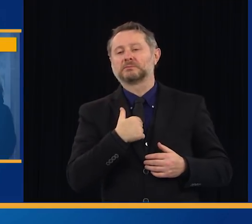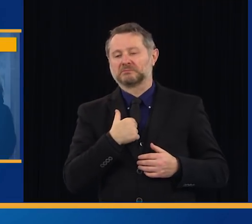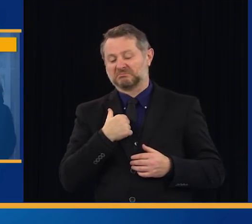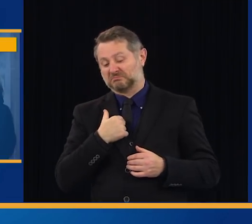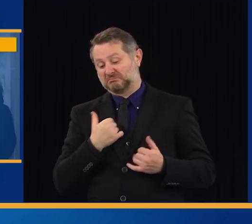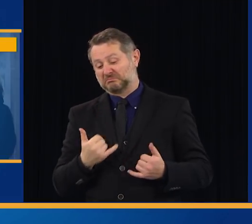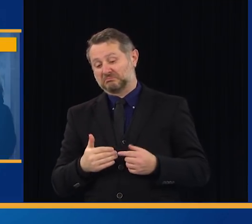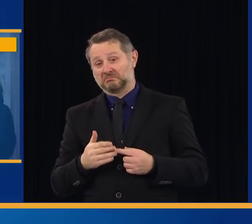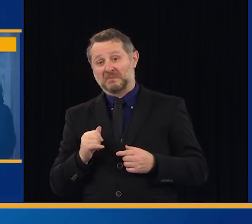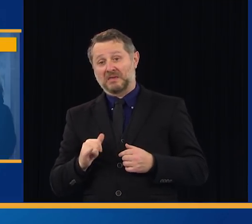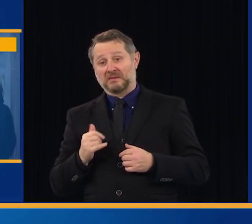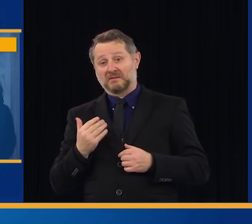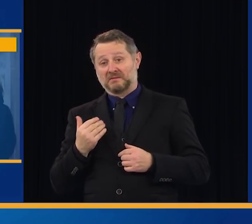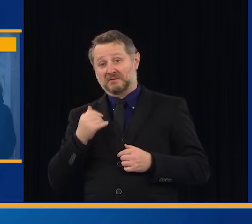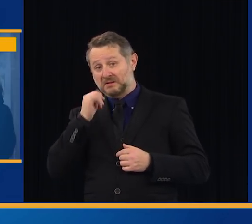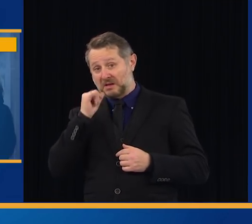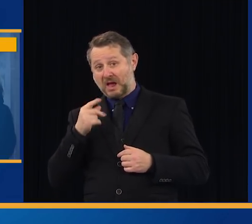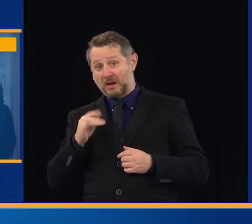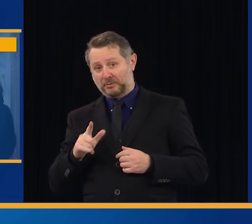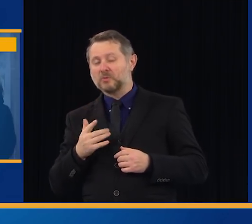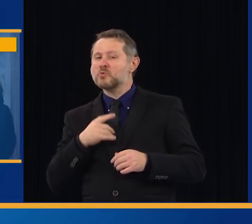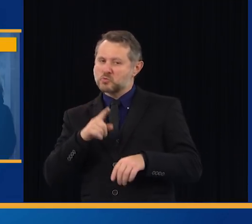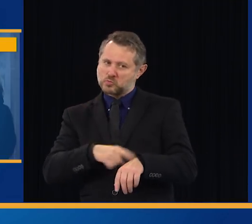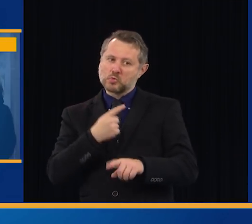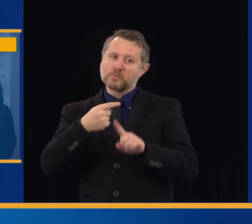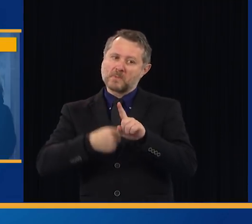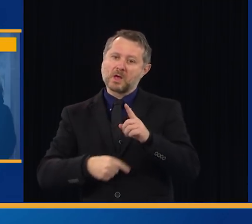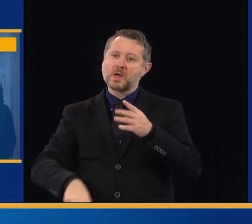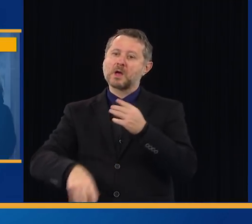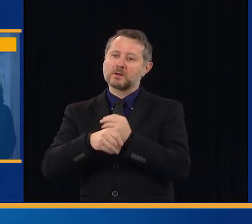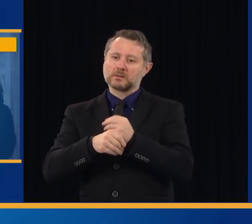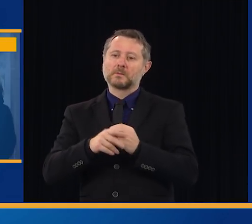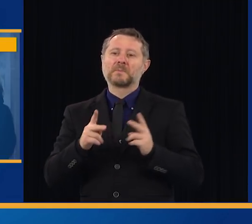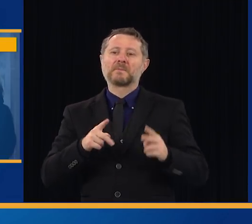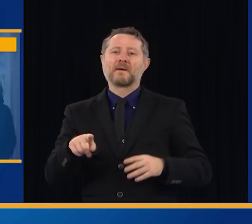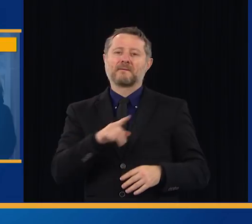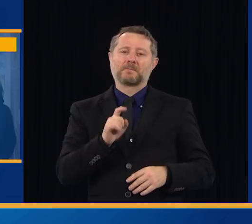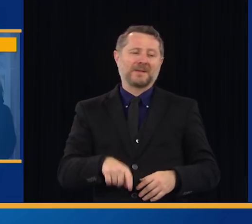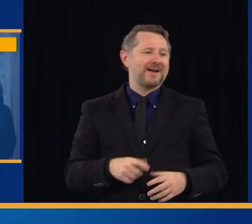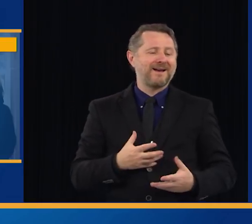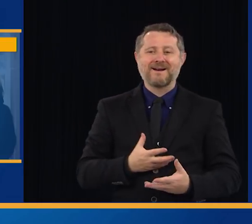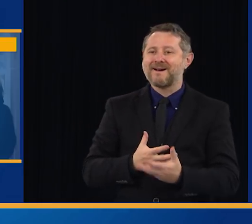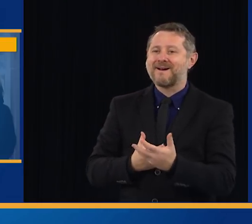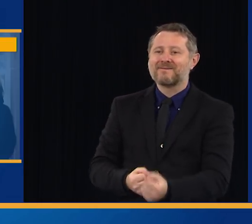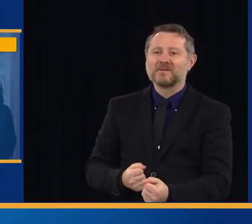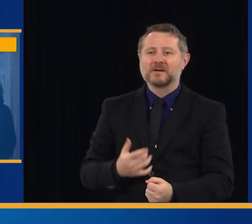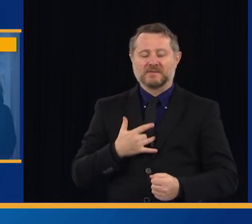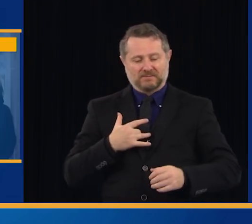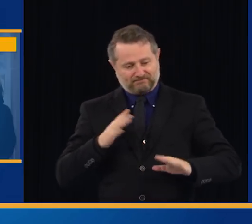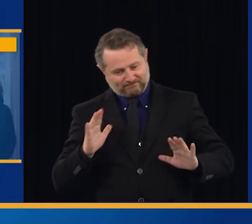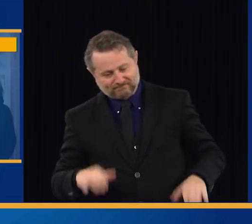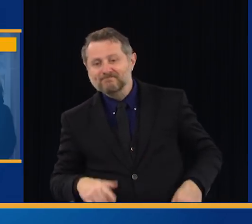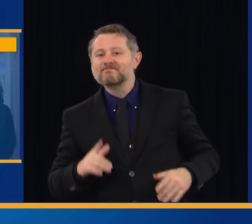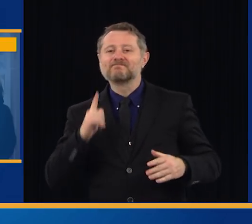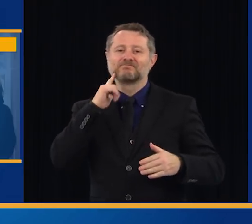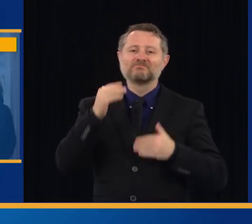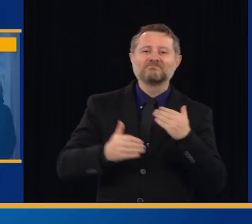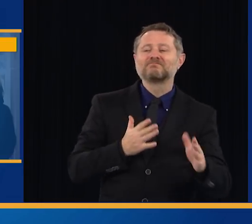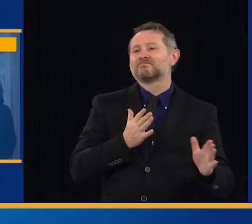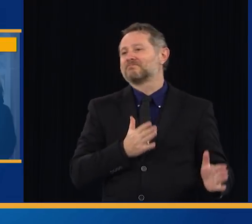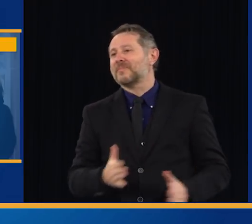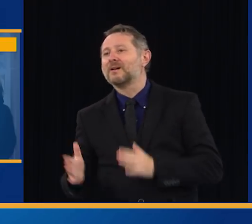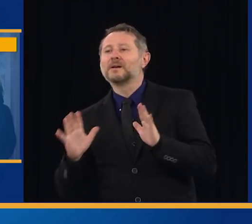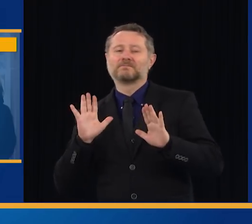time. People need certainty and clarity so they can plan. I need a coordinated